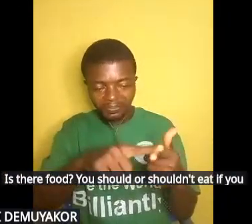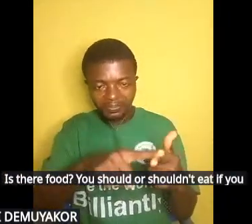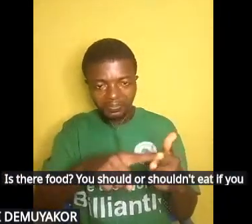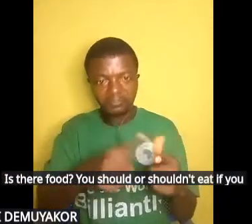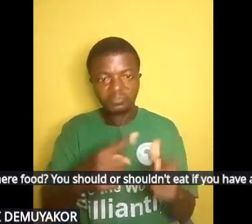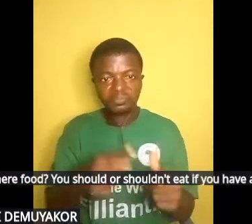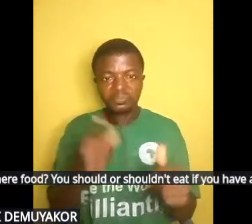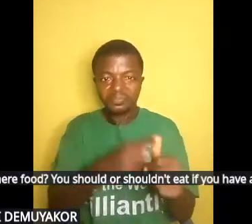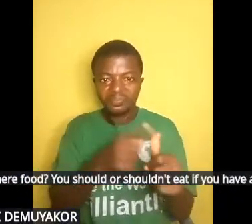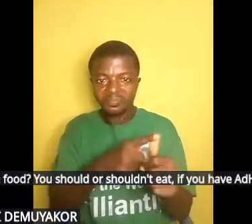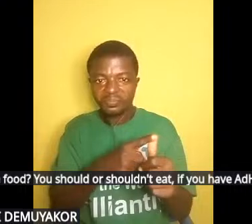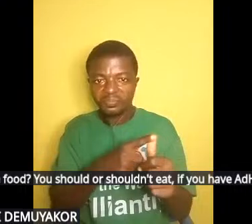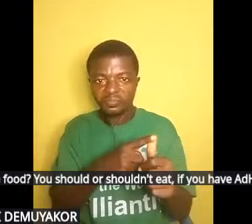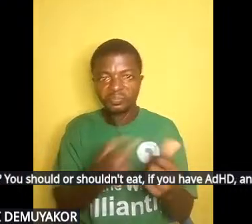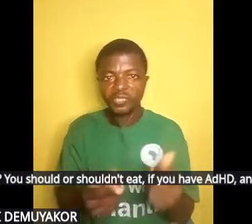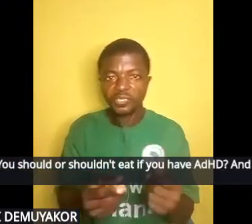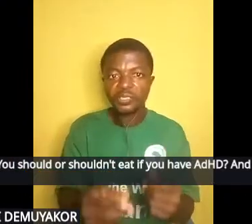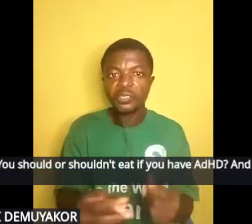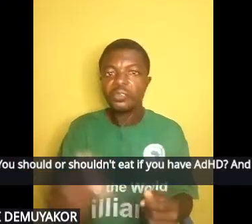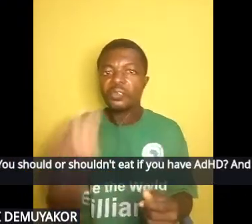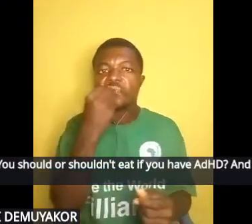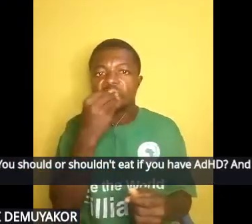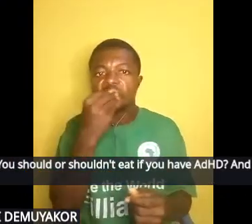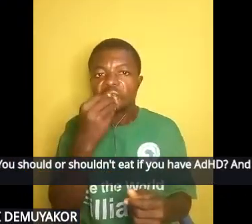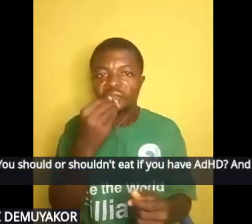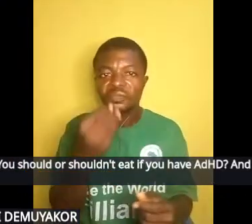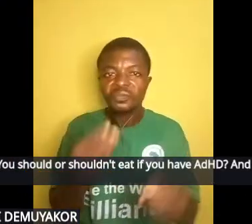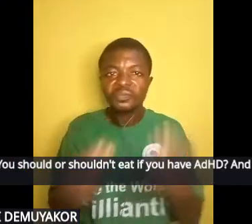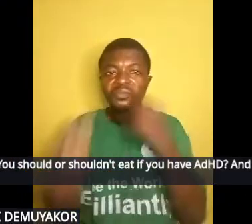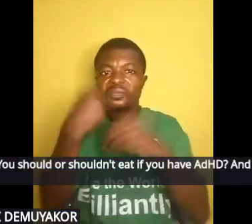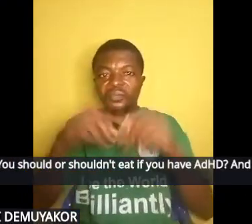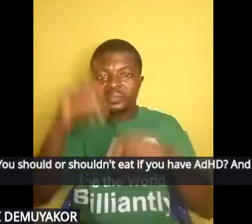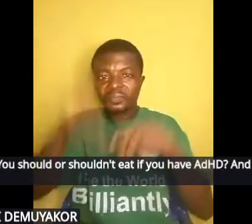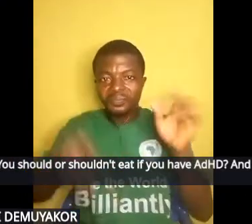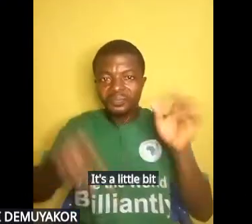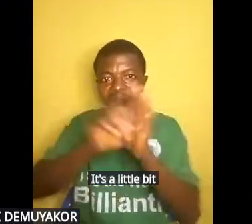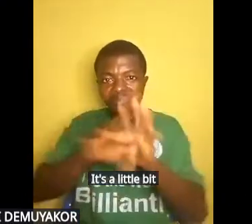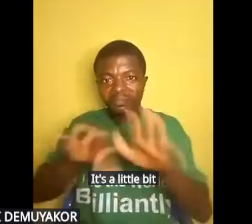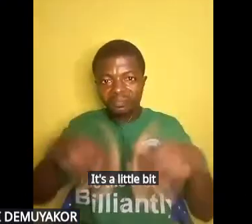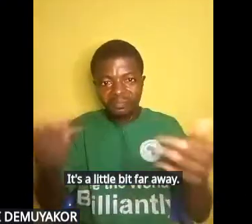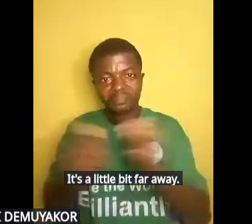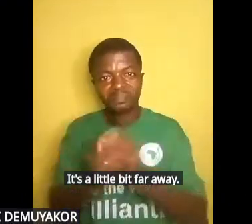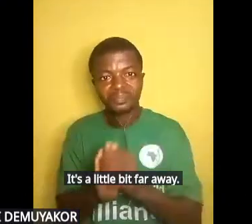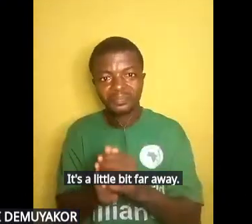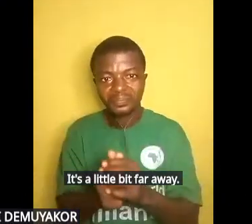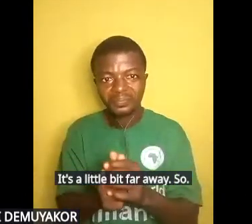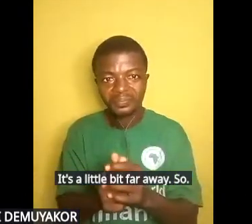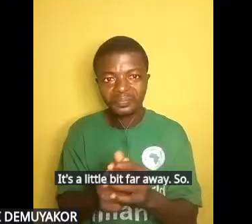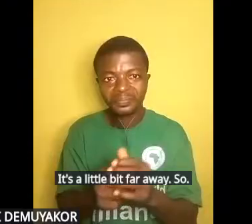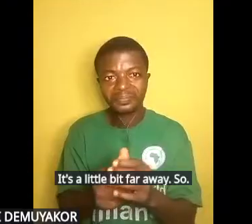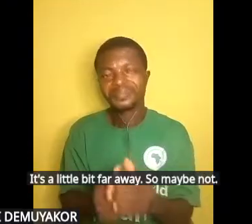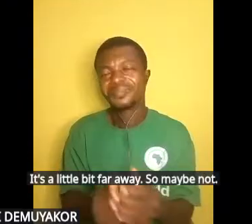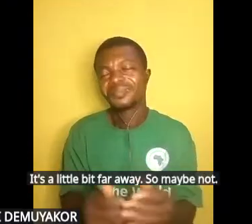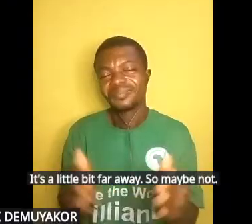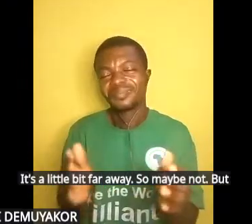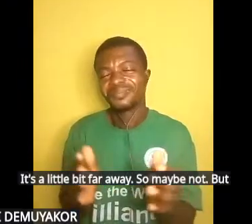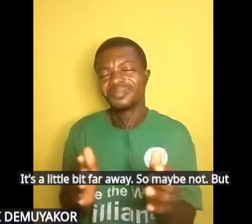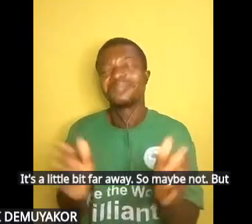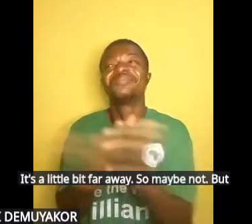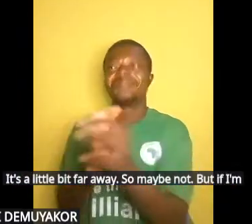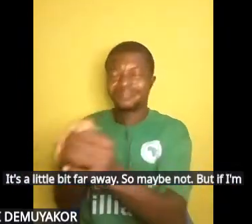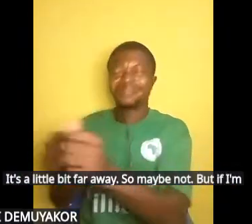ADHD? And can I come to your school? It's a little bit far away, so maybe not, but if I'm